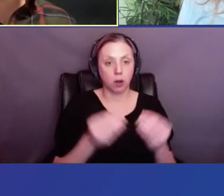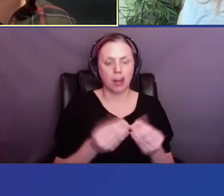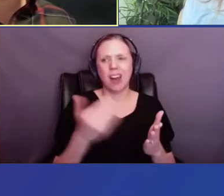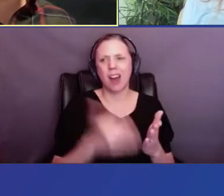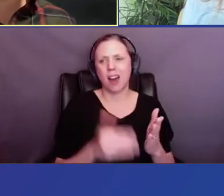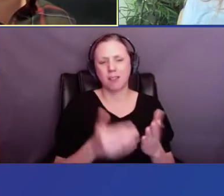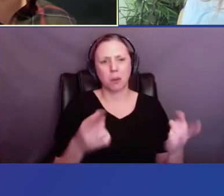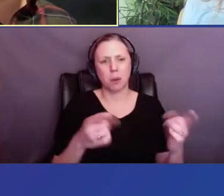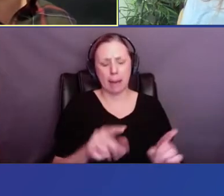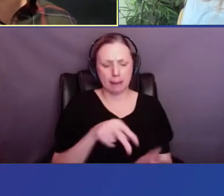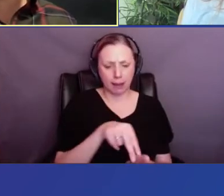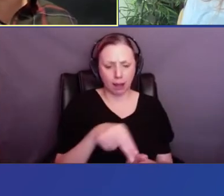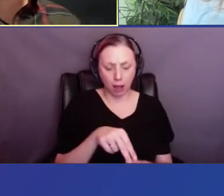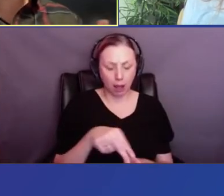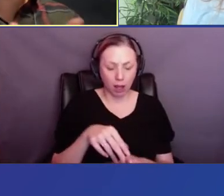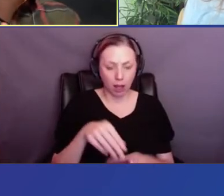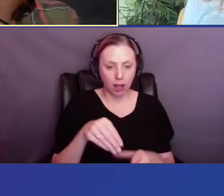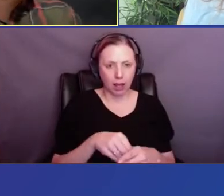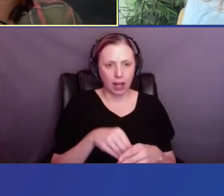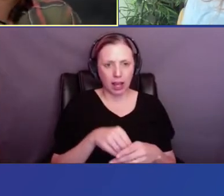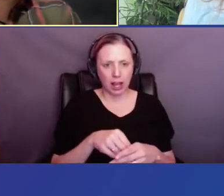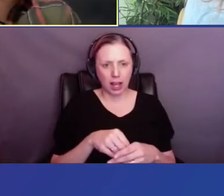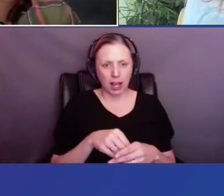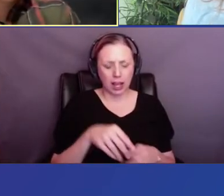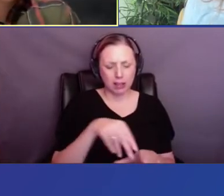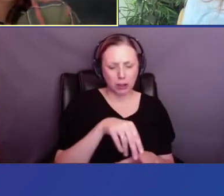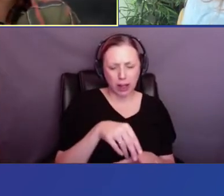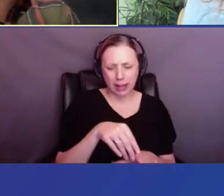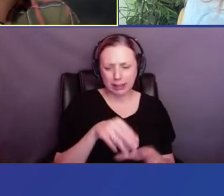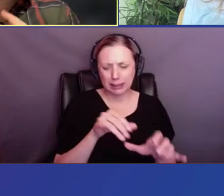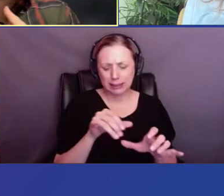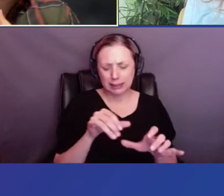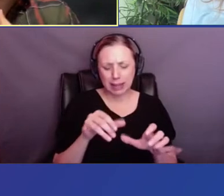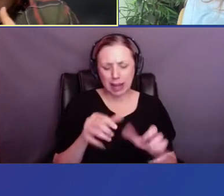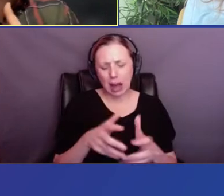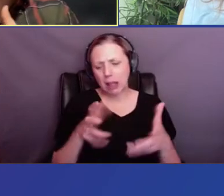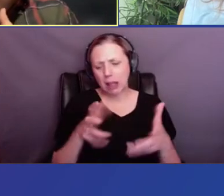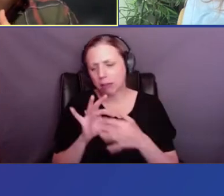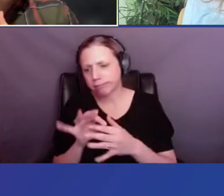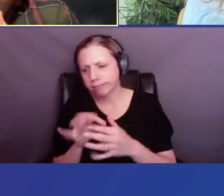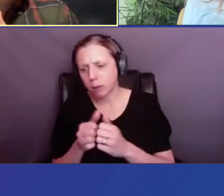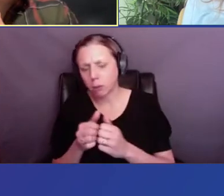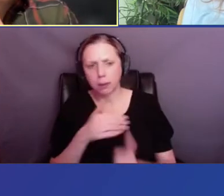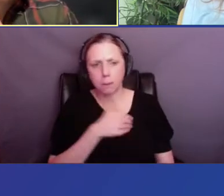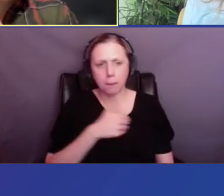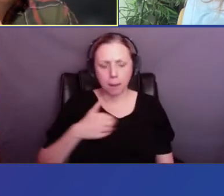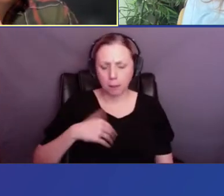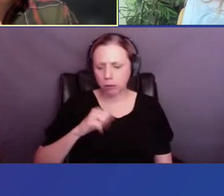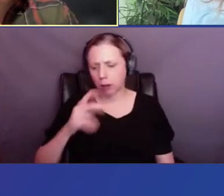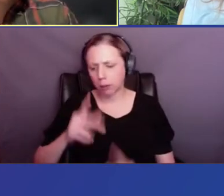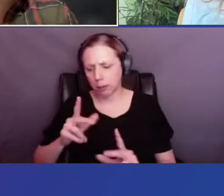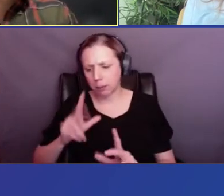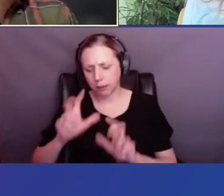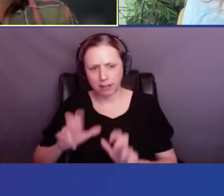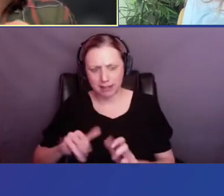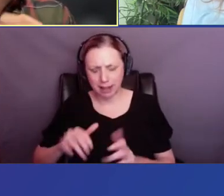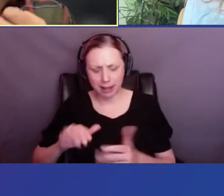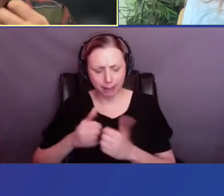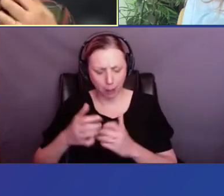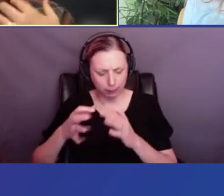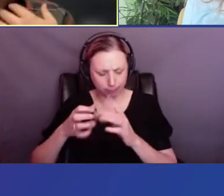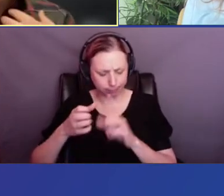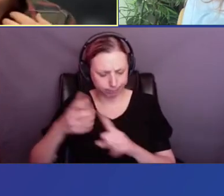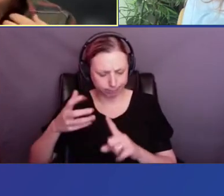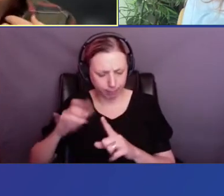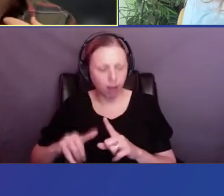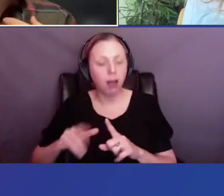funny place between like having a lot in common with our members or our constituencies, however we define those, and then having